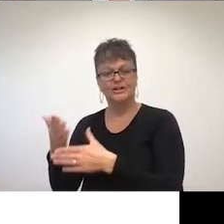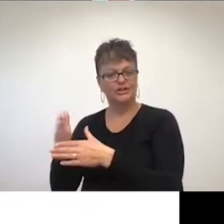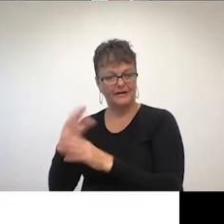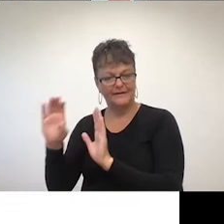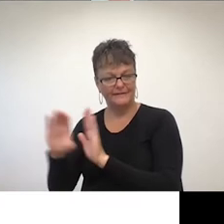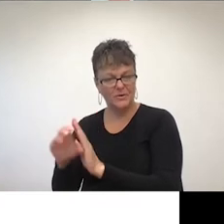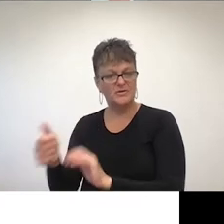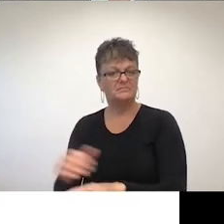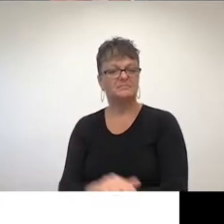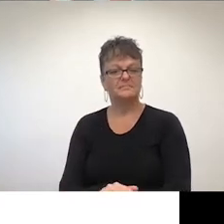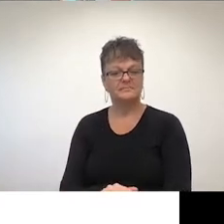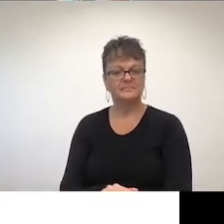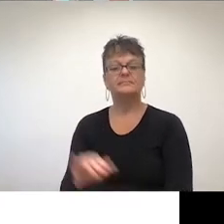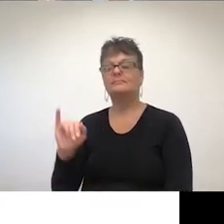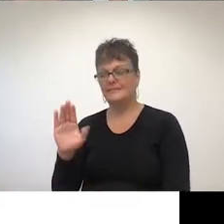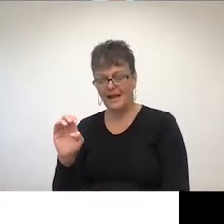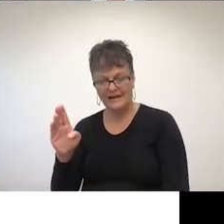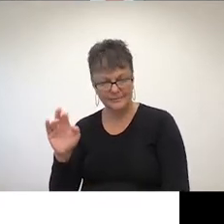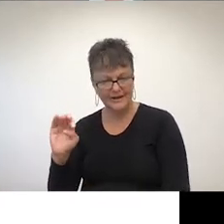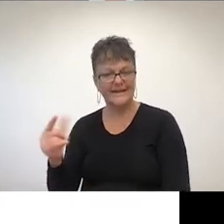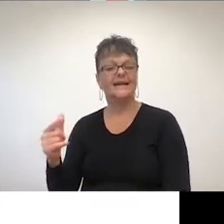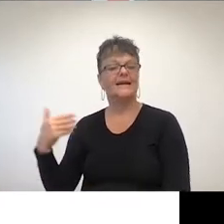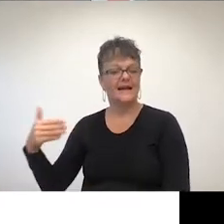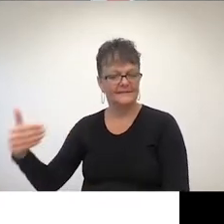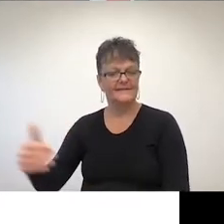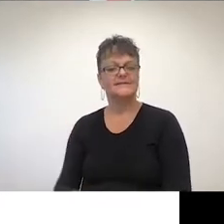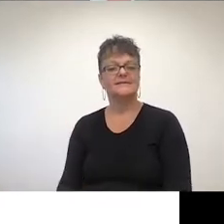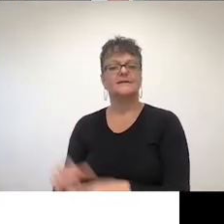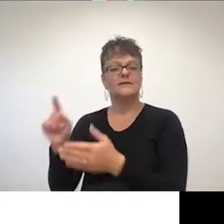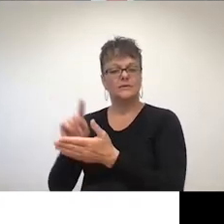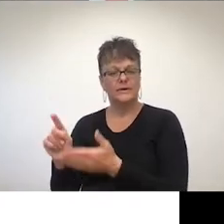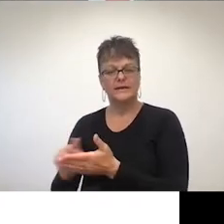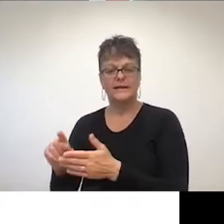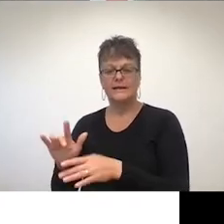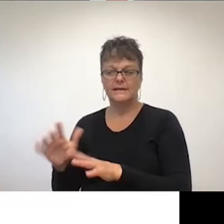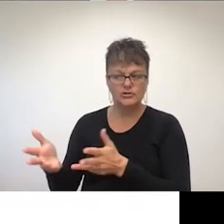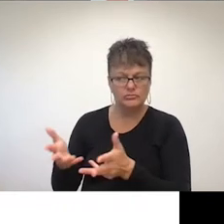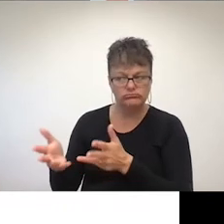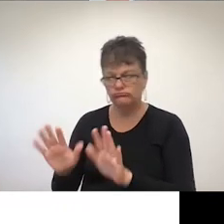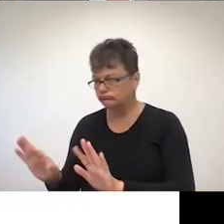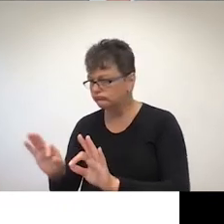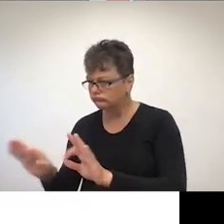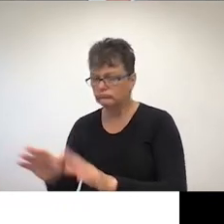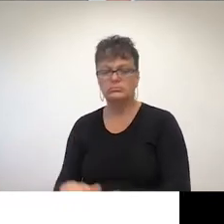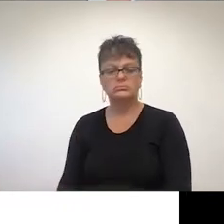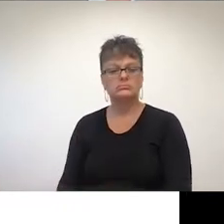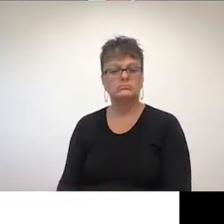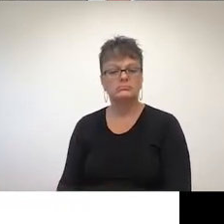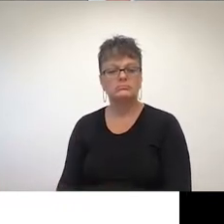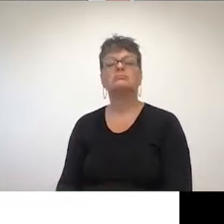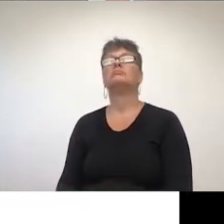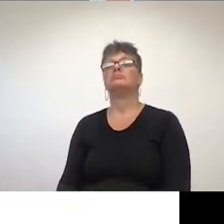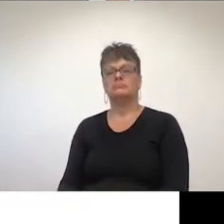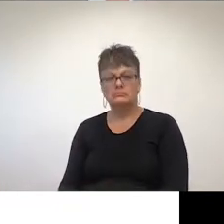Good. Icebreaking activities, weekly touch base with students to keep them on track, help like structure ways of helping students to get